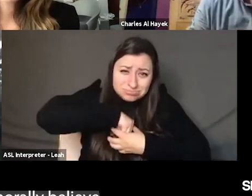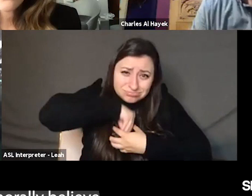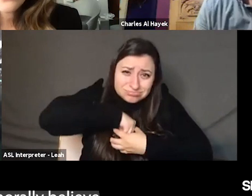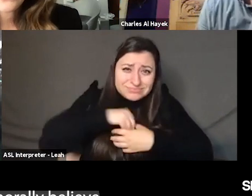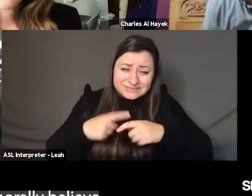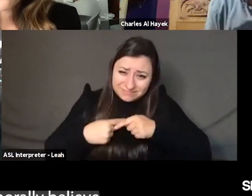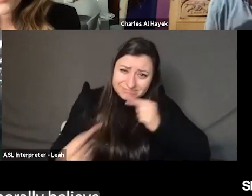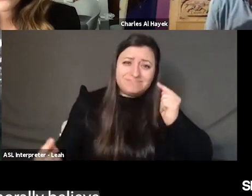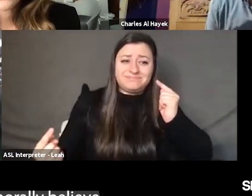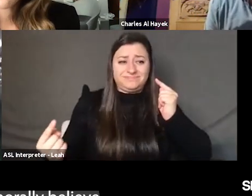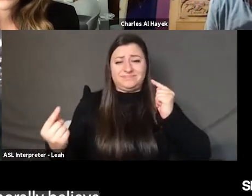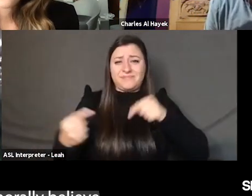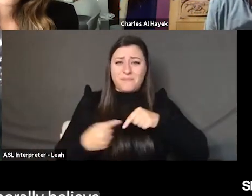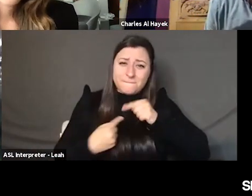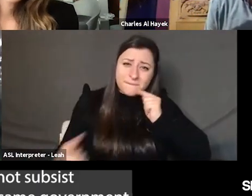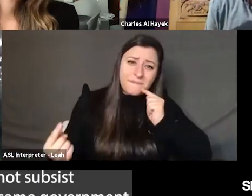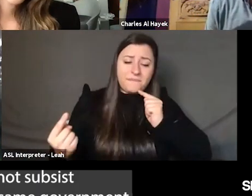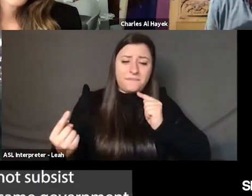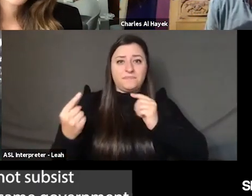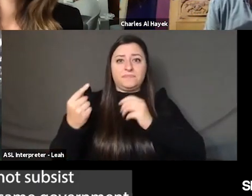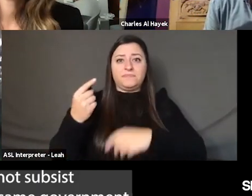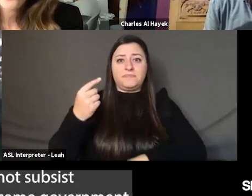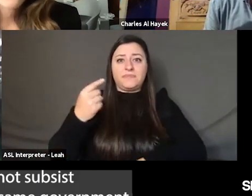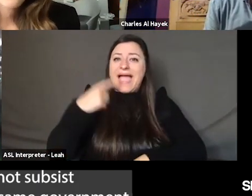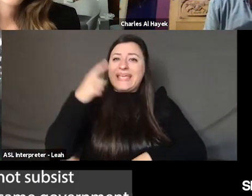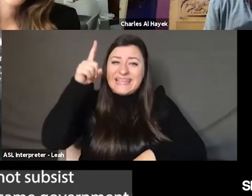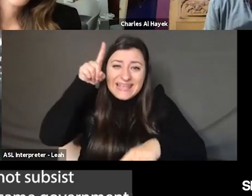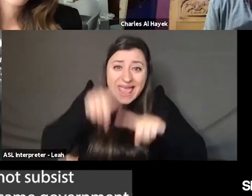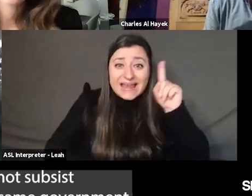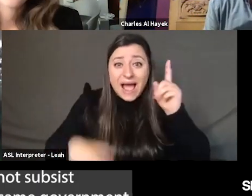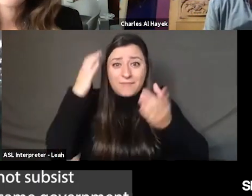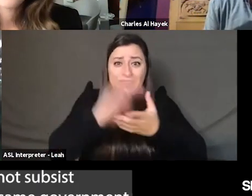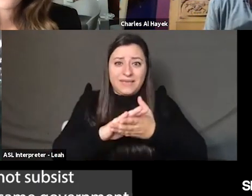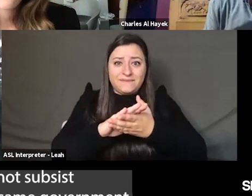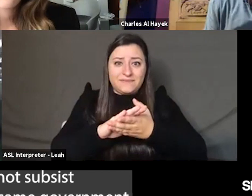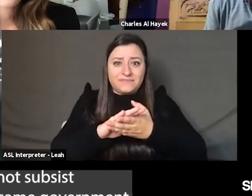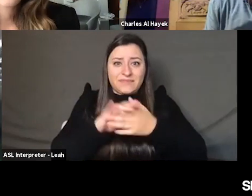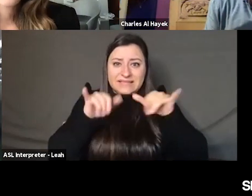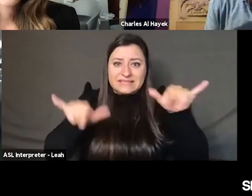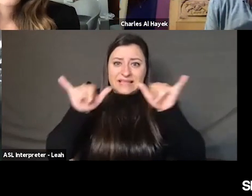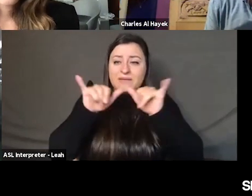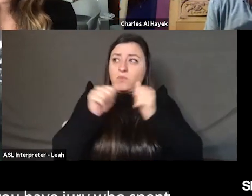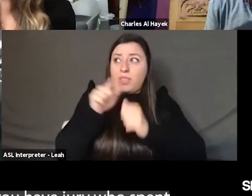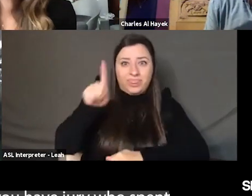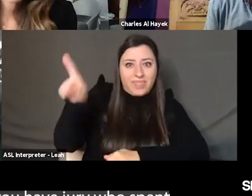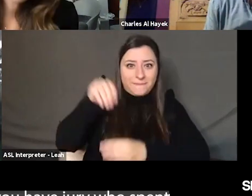I morally believe that I cannot subsist with them in the same government.